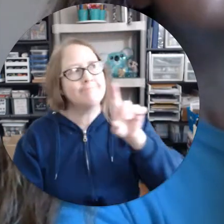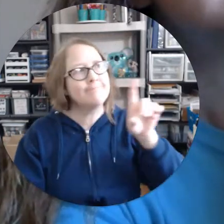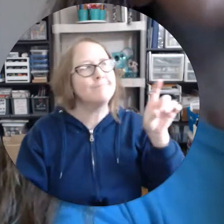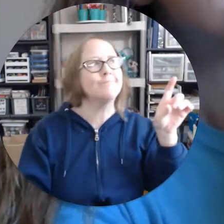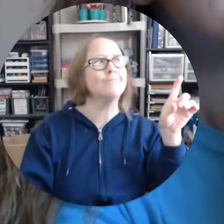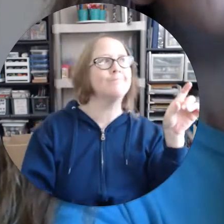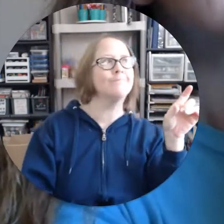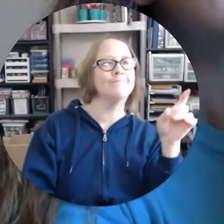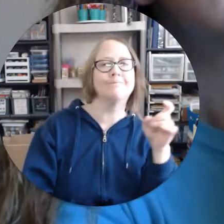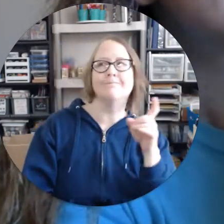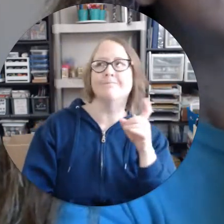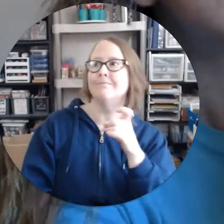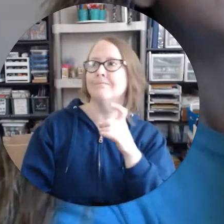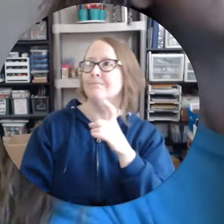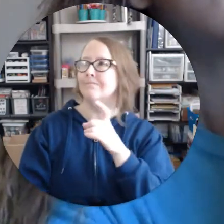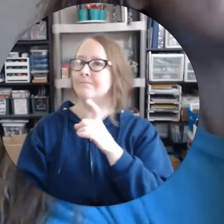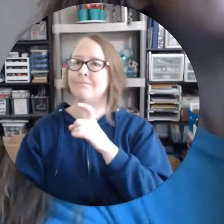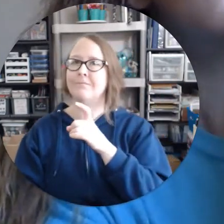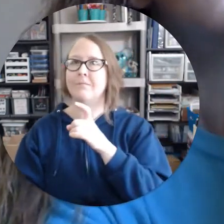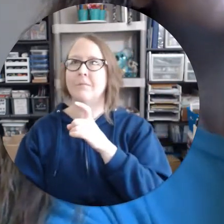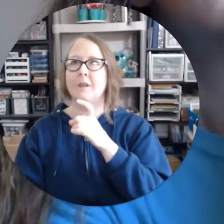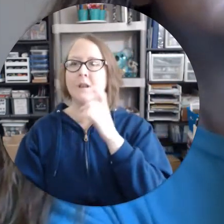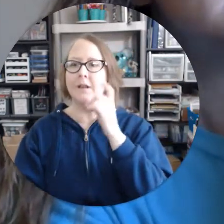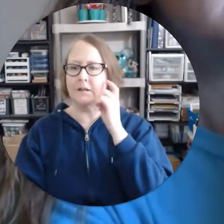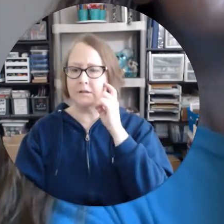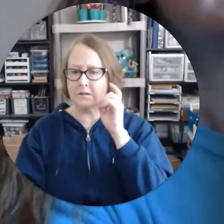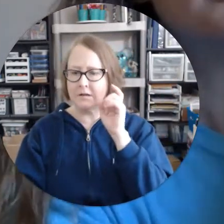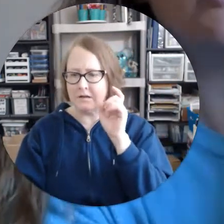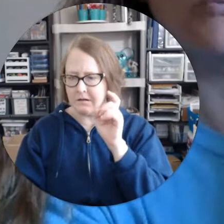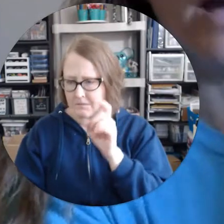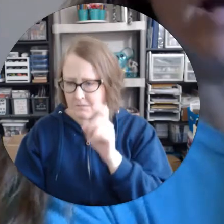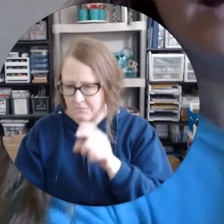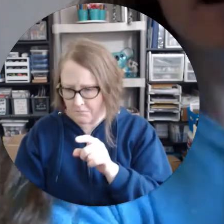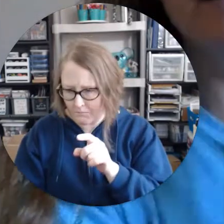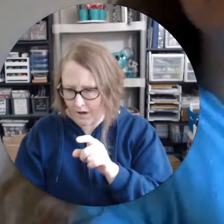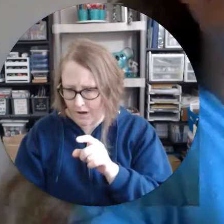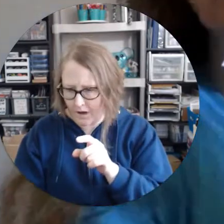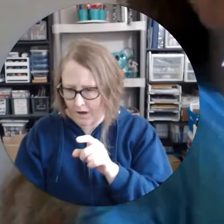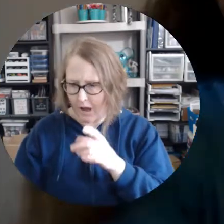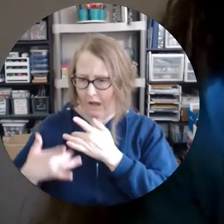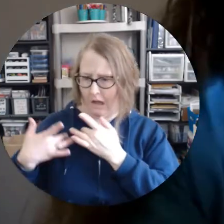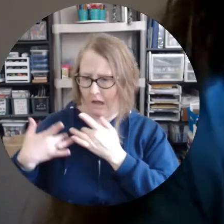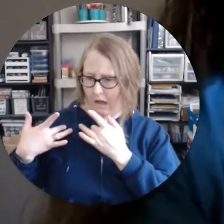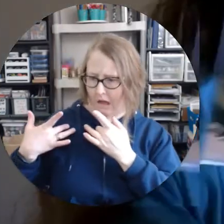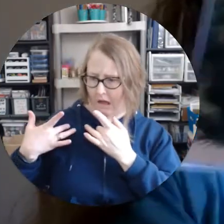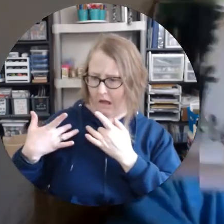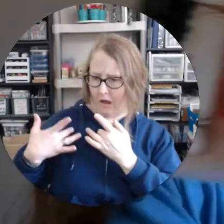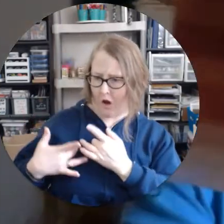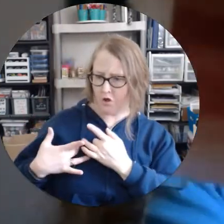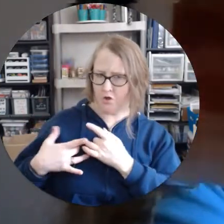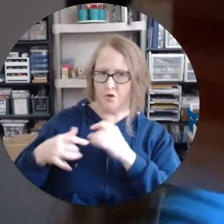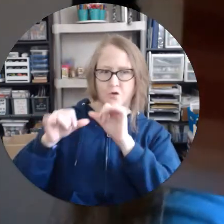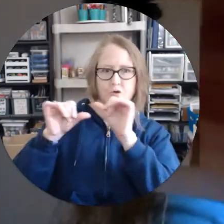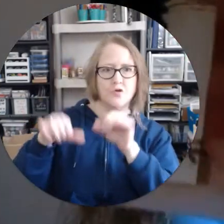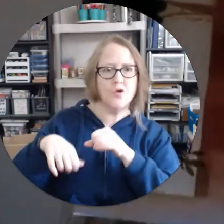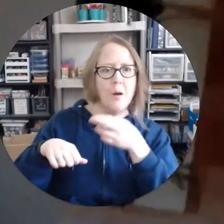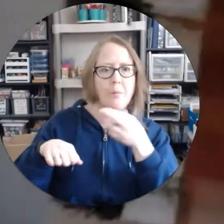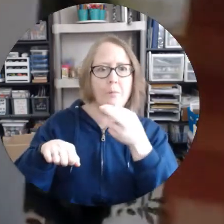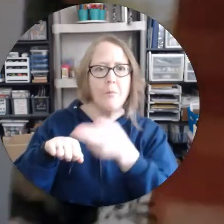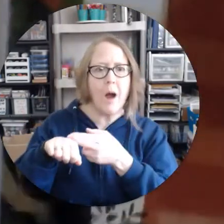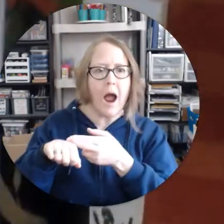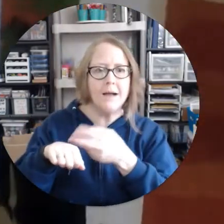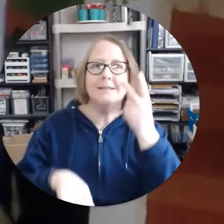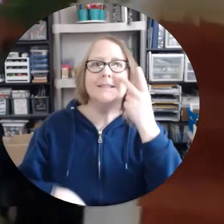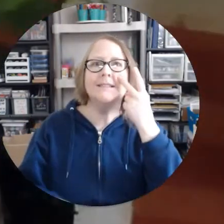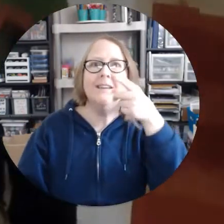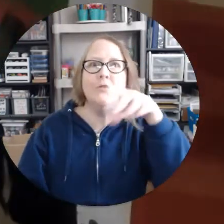when she spotted a heart-shaped rock. If you can spy